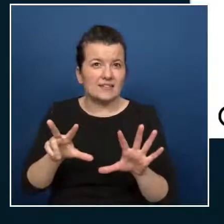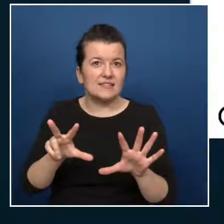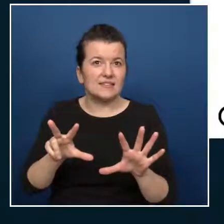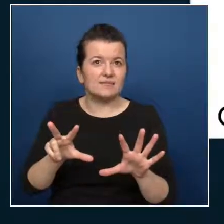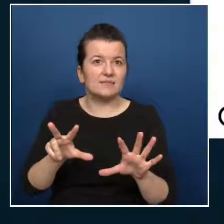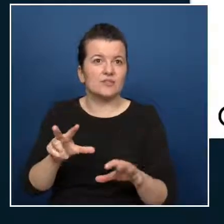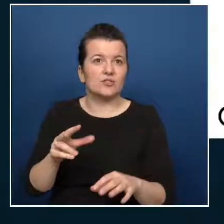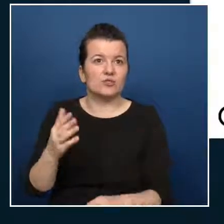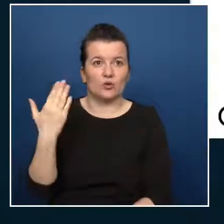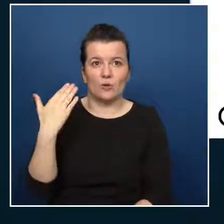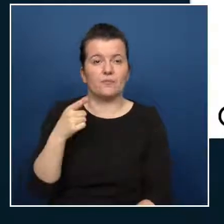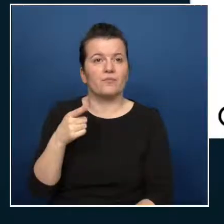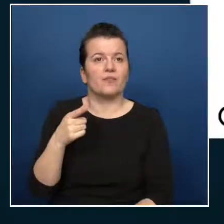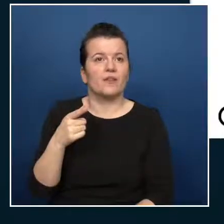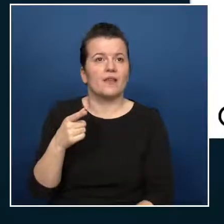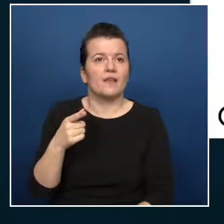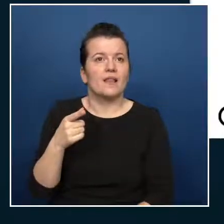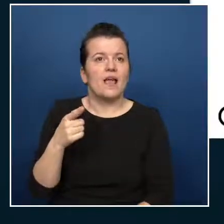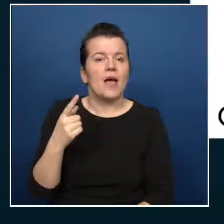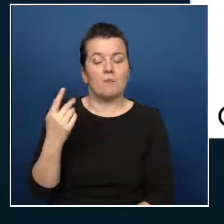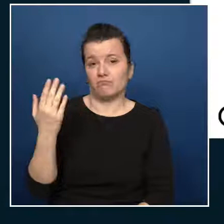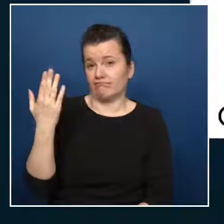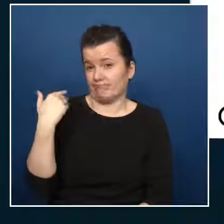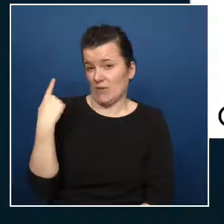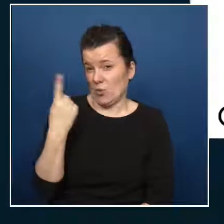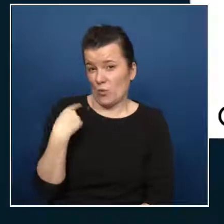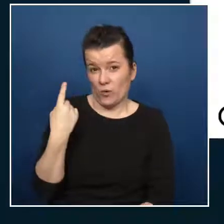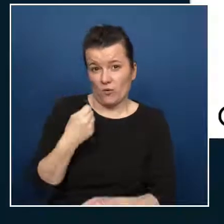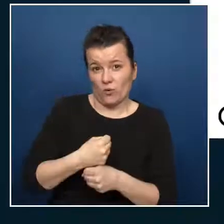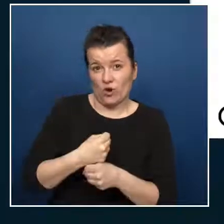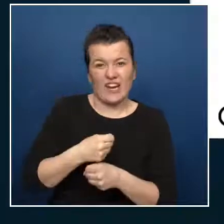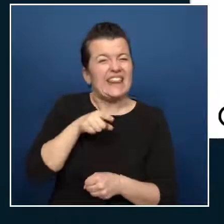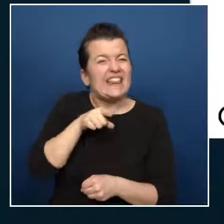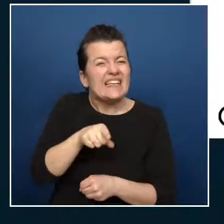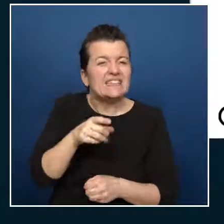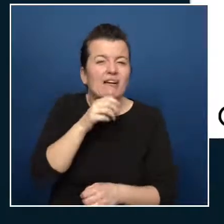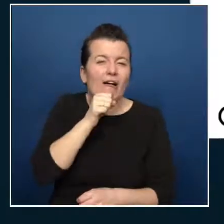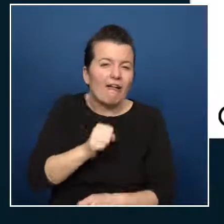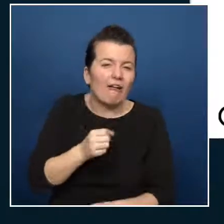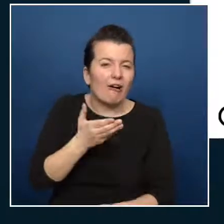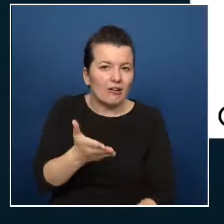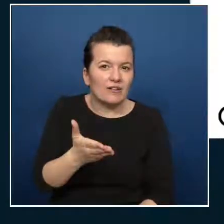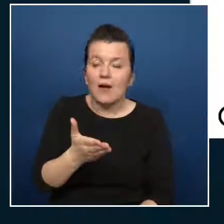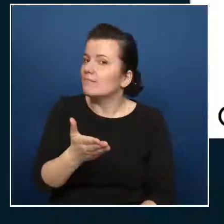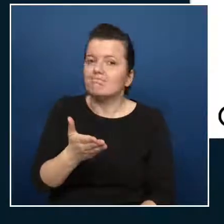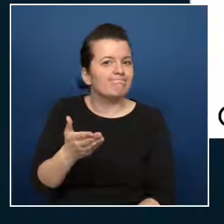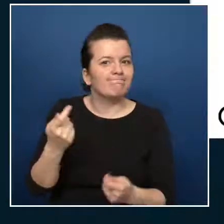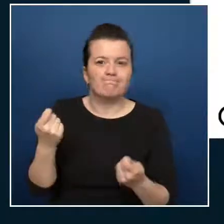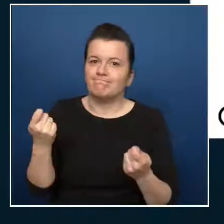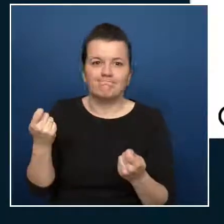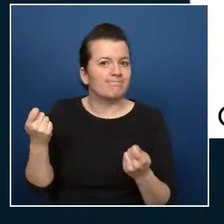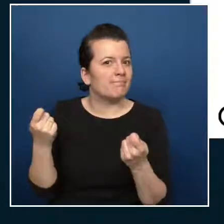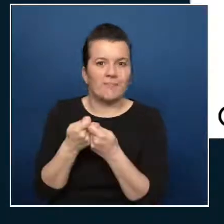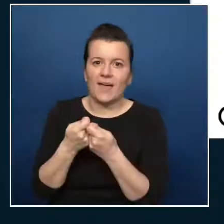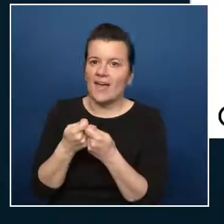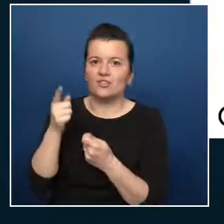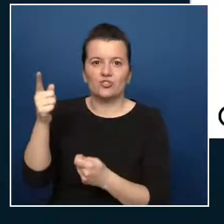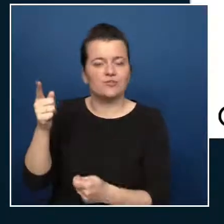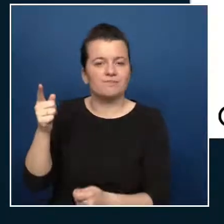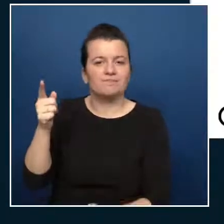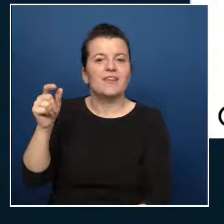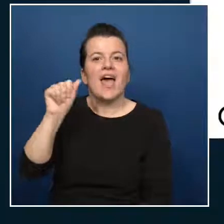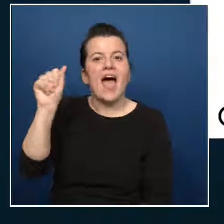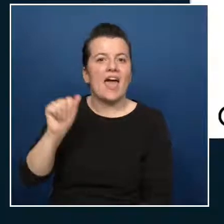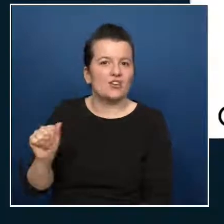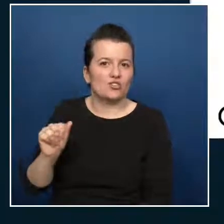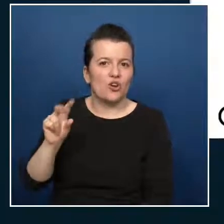that we did at that time, that version is not really compatible with the Azure VM that time, like